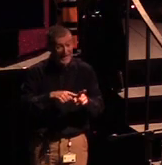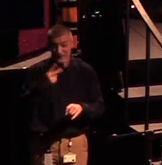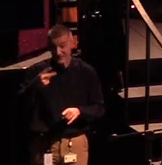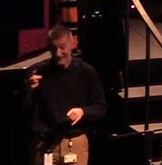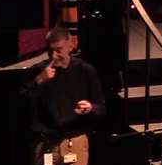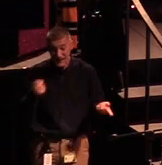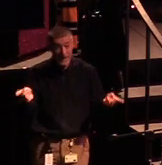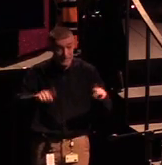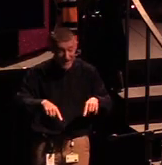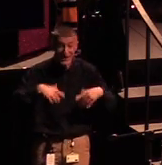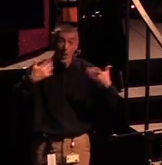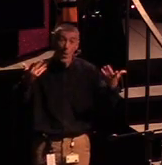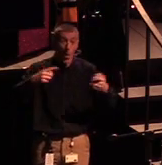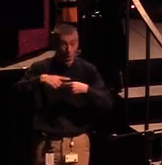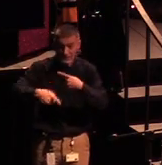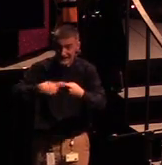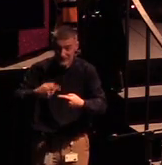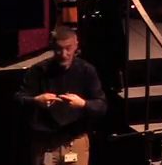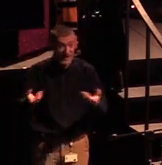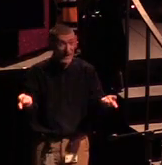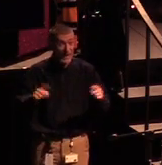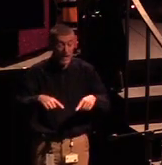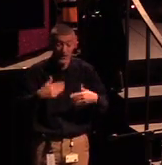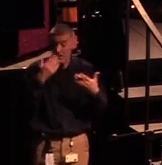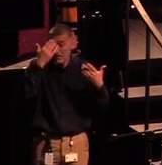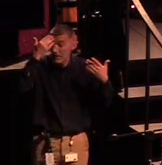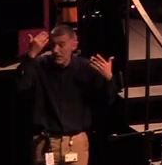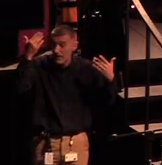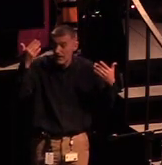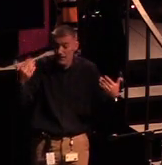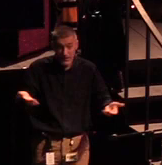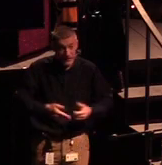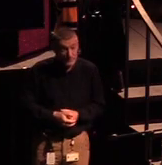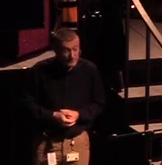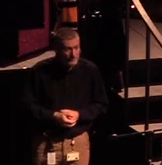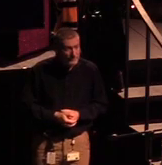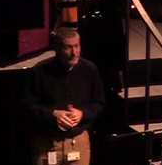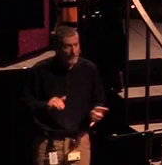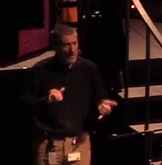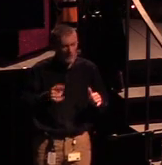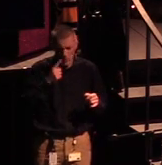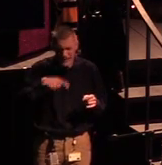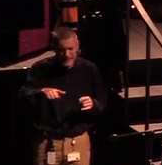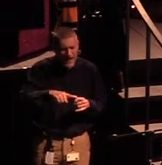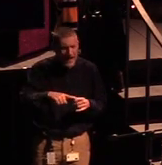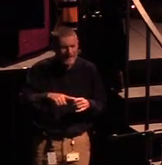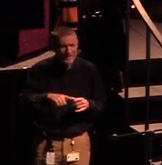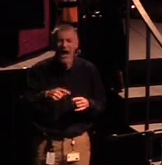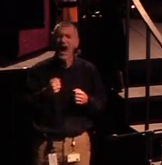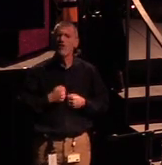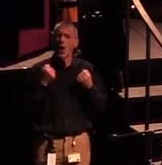maybe come back next year and I thought maybe later on today we could actually build into the program and indicative